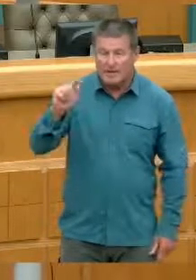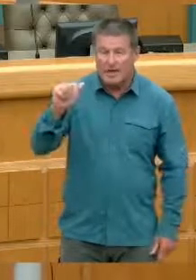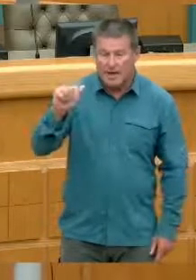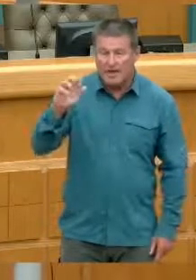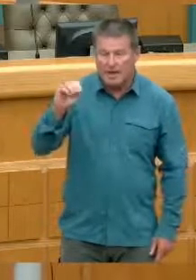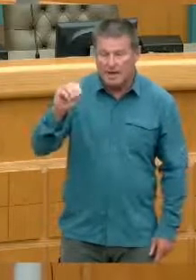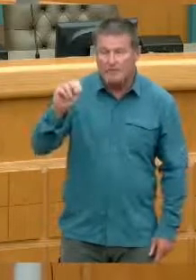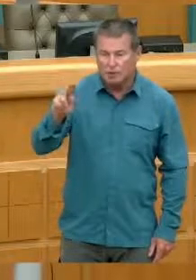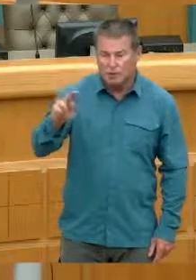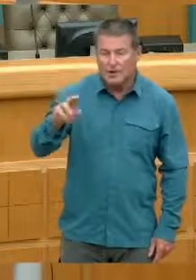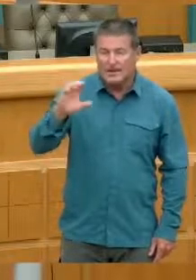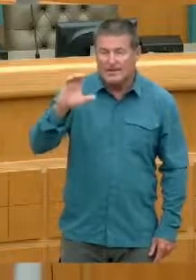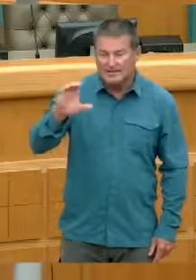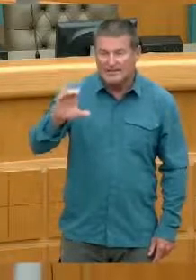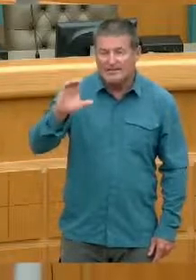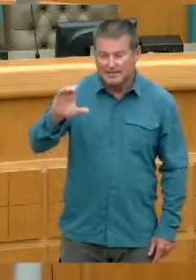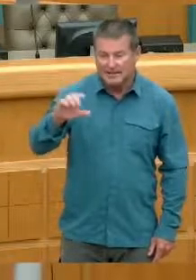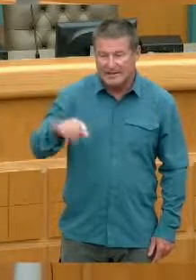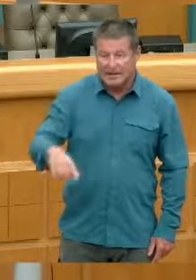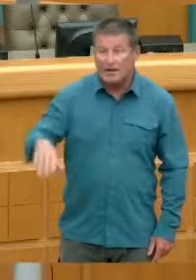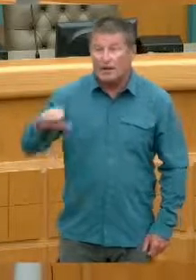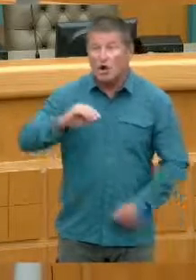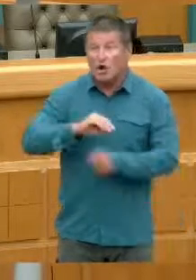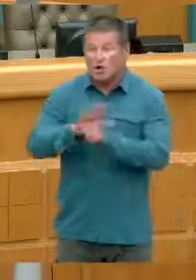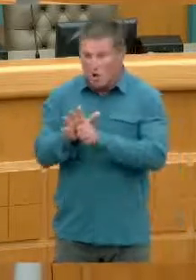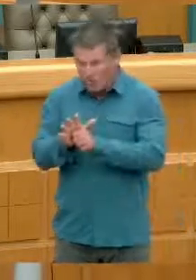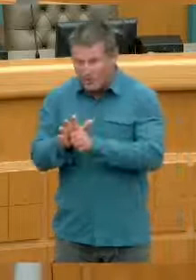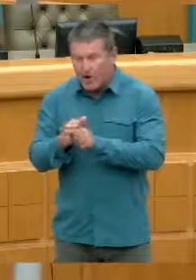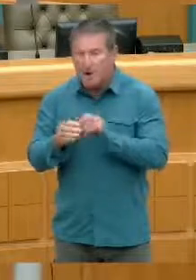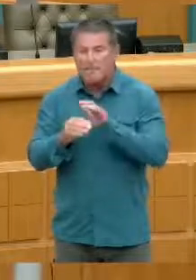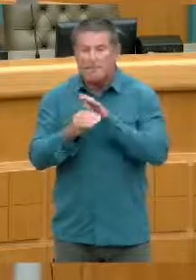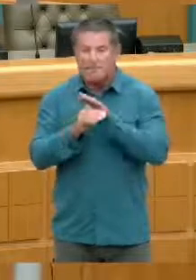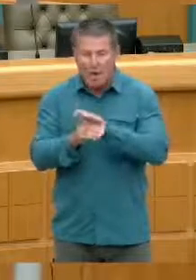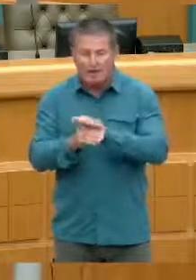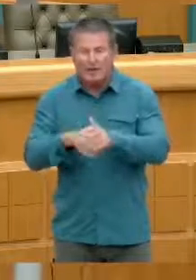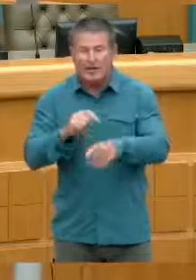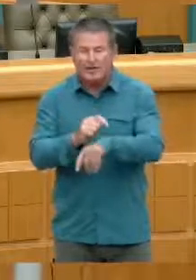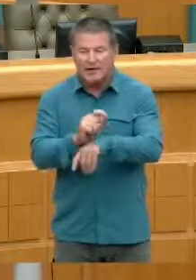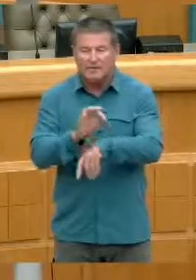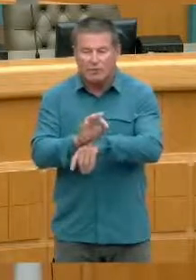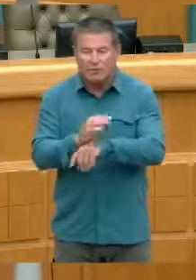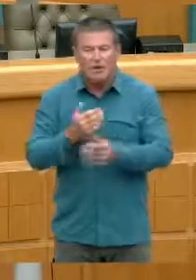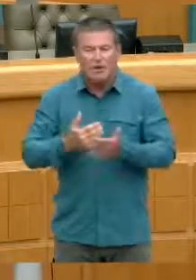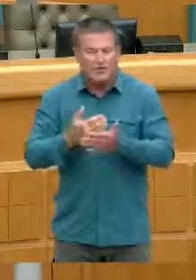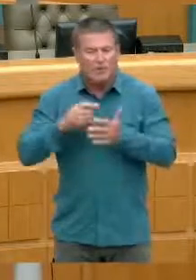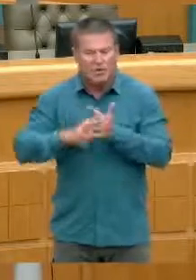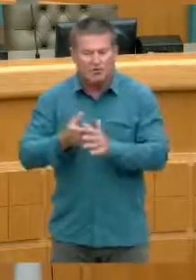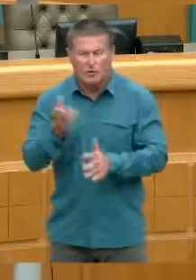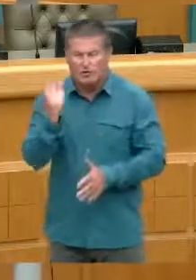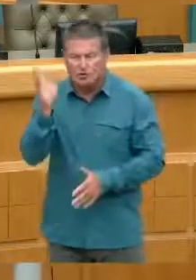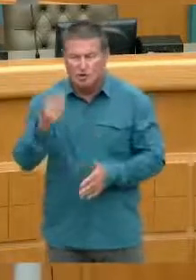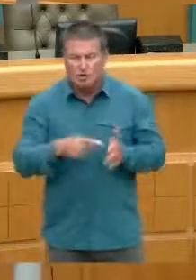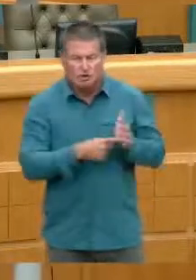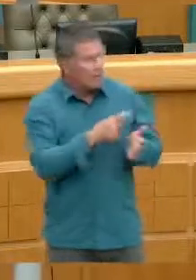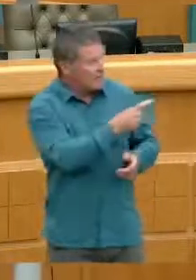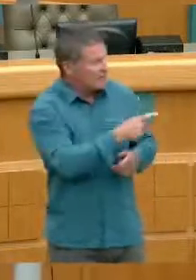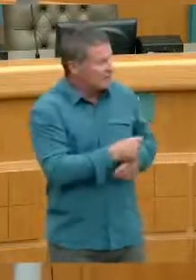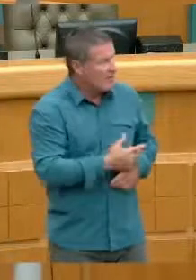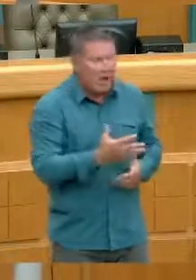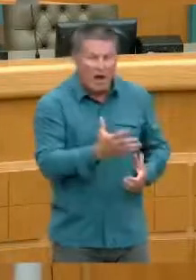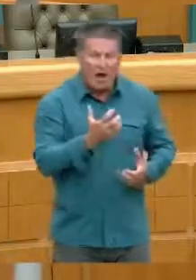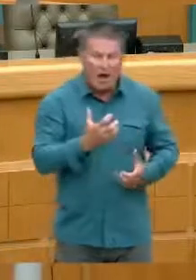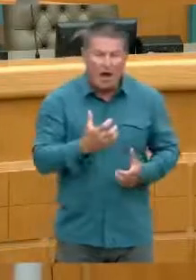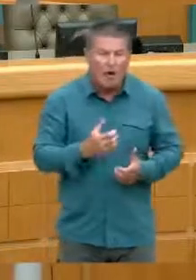COVID-19 Modeling Task Force. Before I move on to our slides, I just wanted to point out a phenomenon that is interesting and